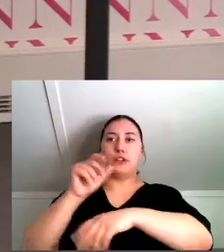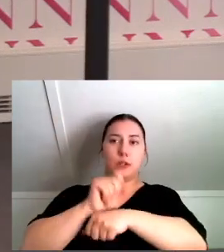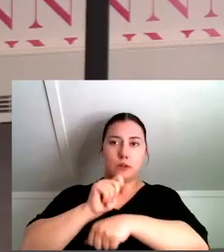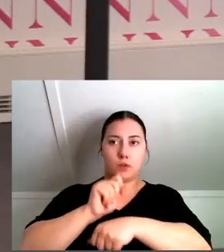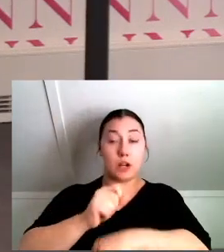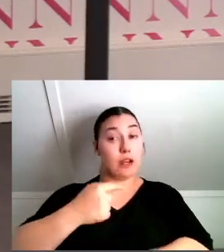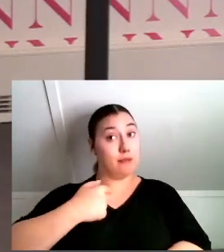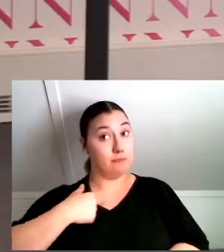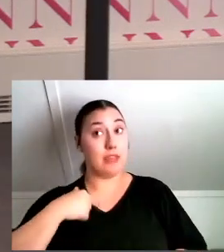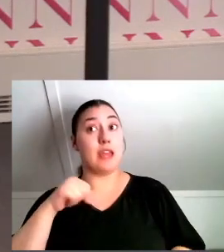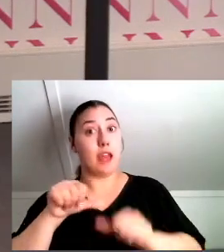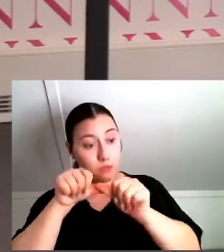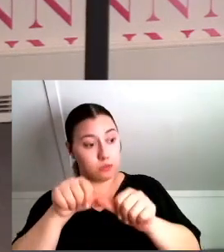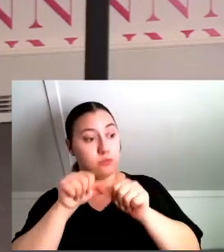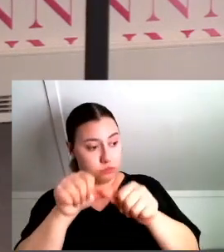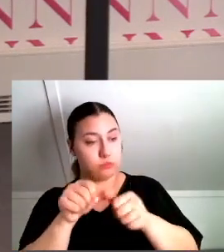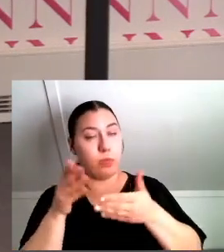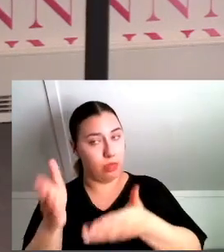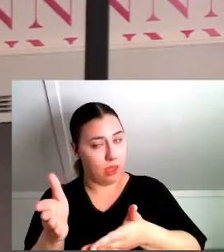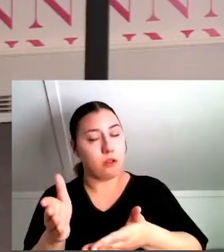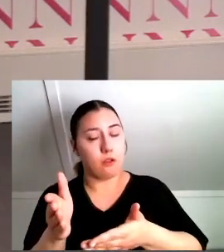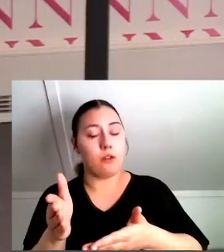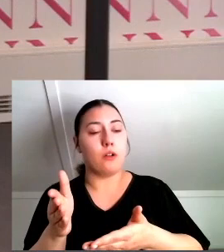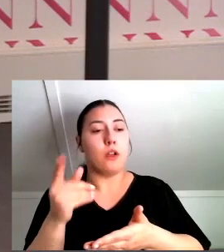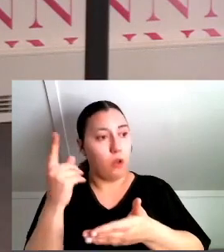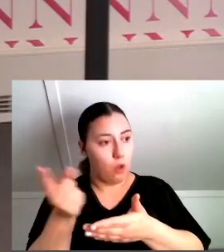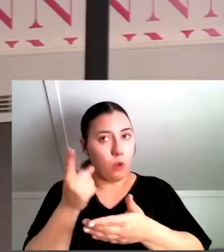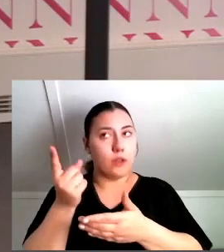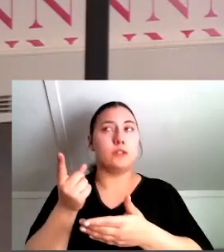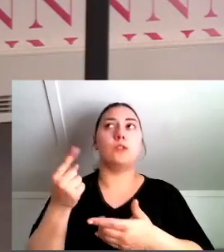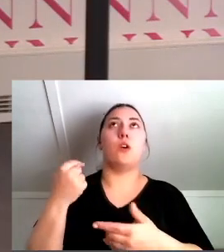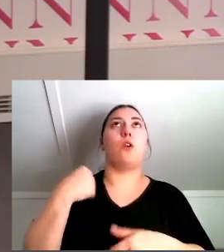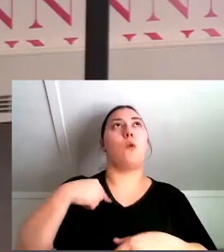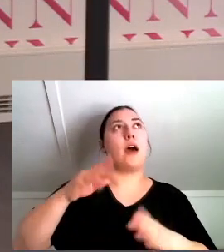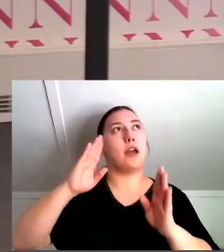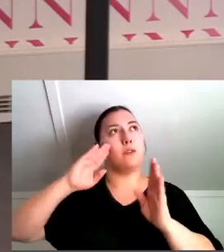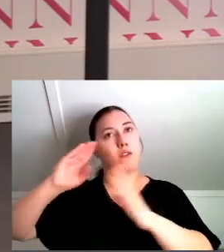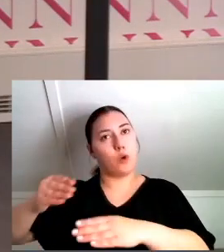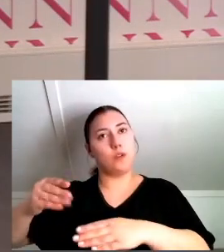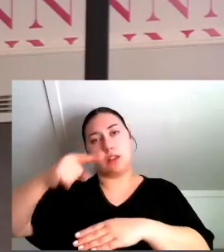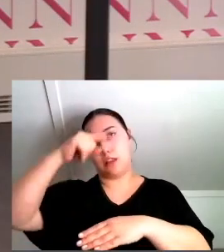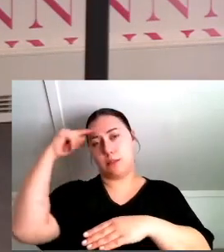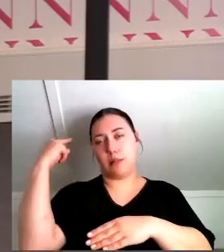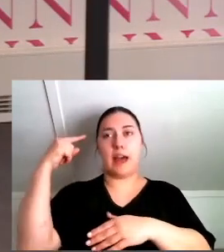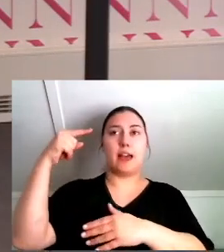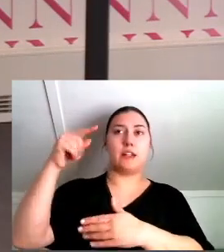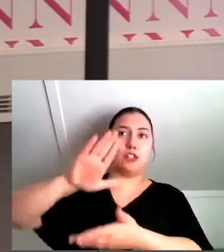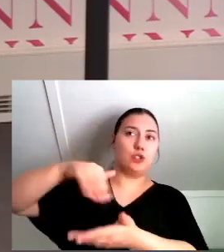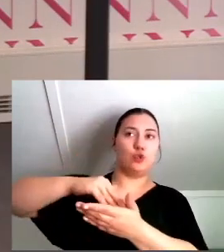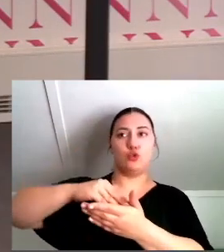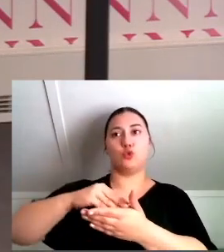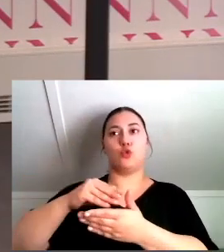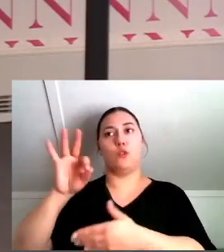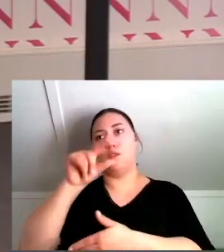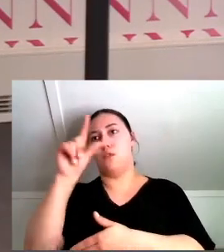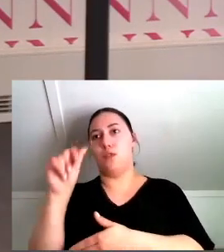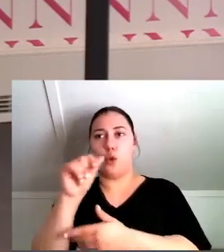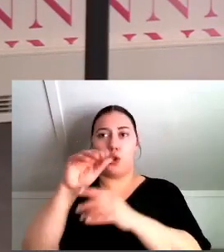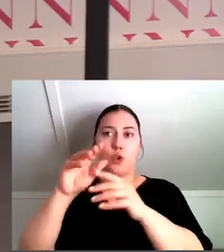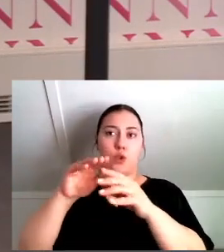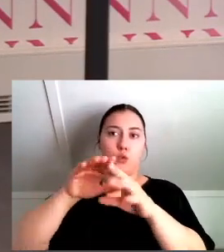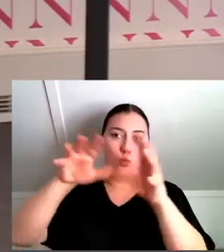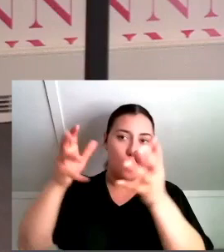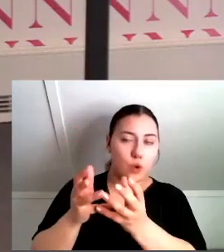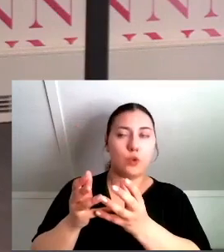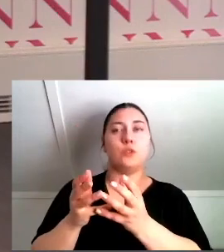I was always concerned with like, okay, the black social world in Central Florida was how I would frame it. The communities a